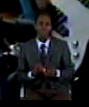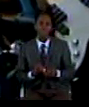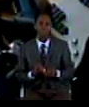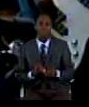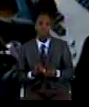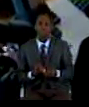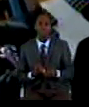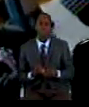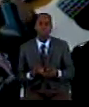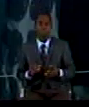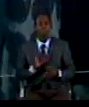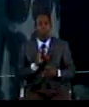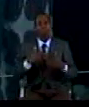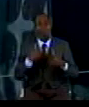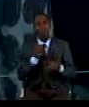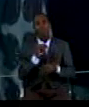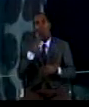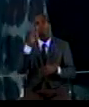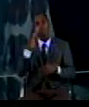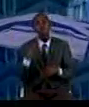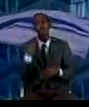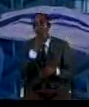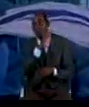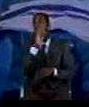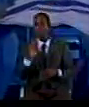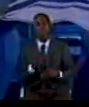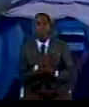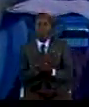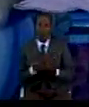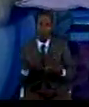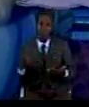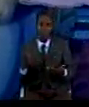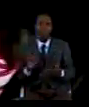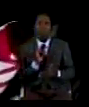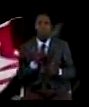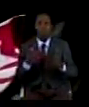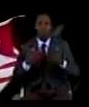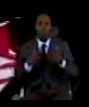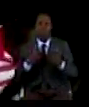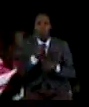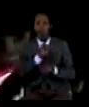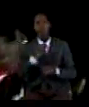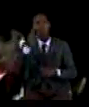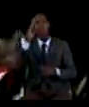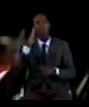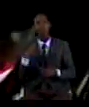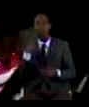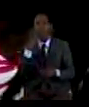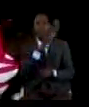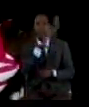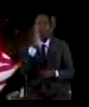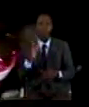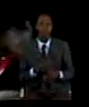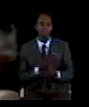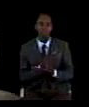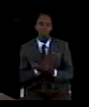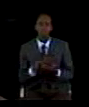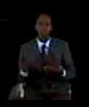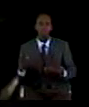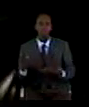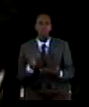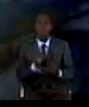forevermore. I have a God who has never failed. I have a God who has never